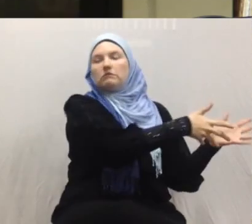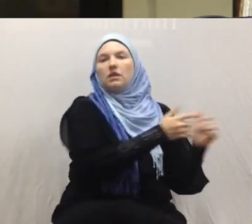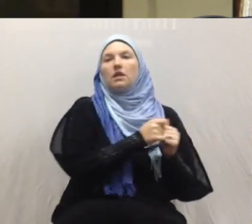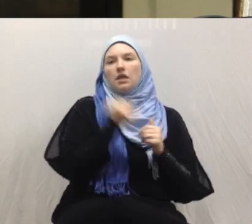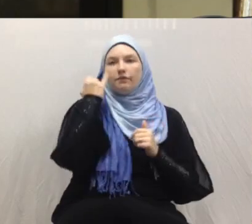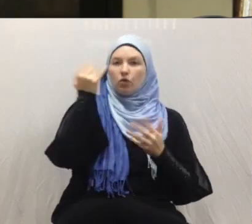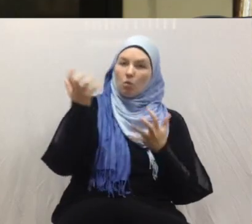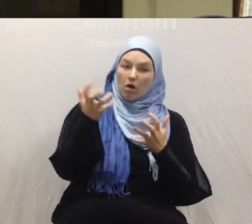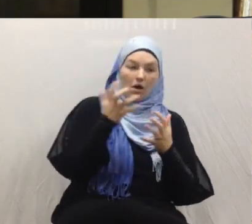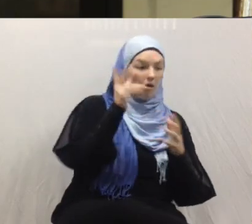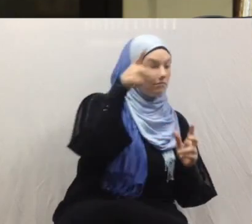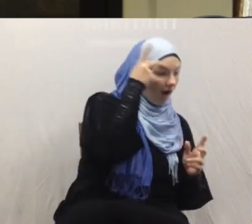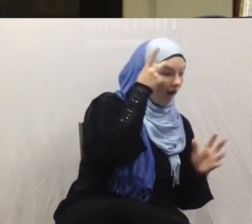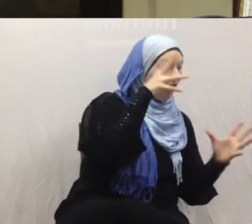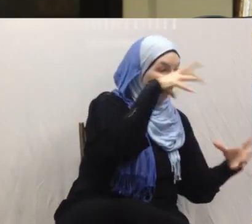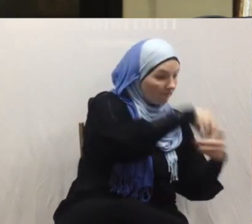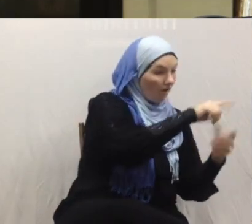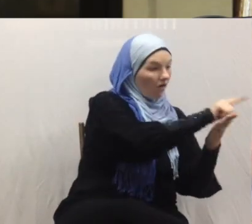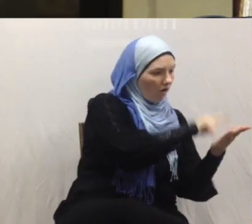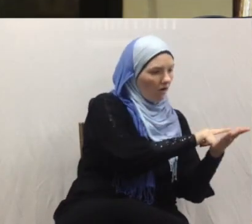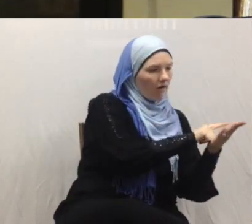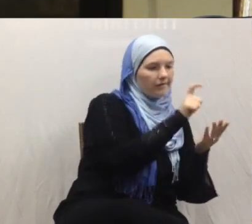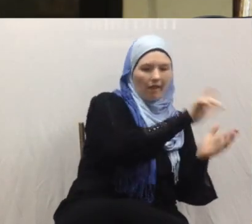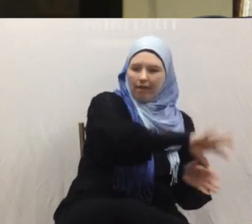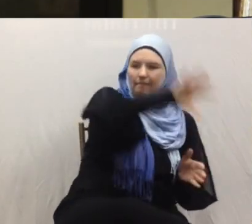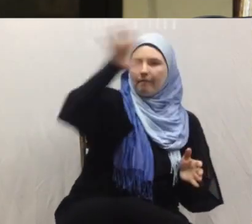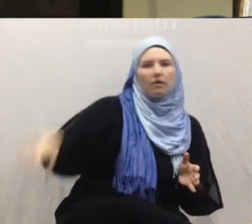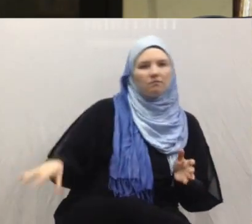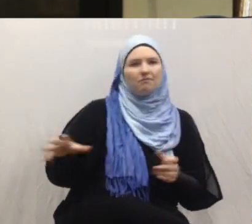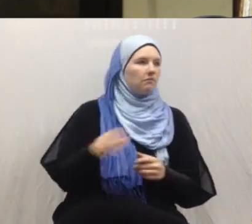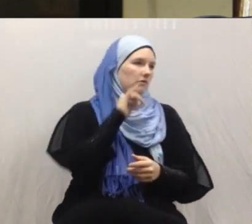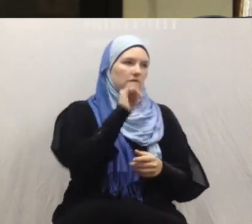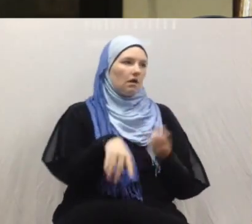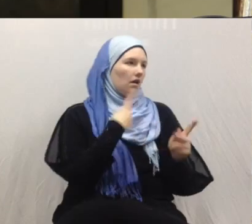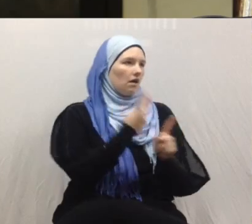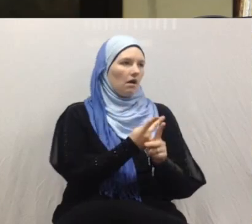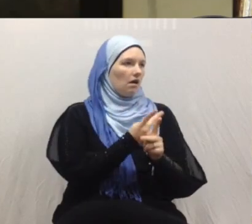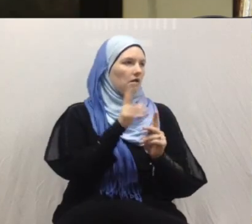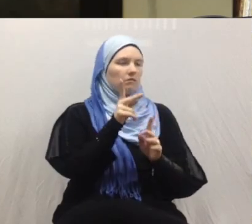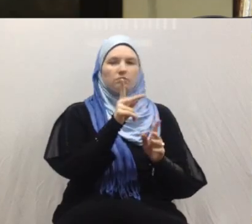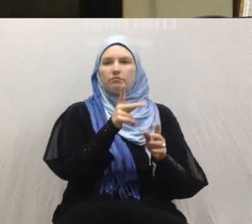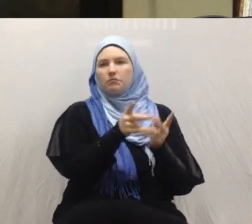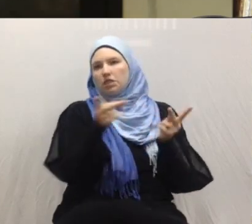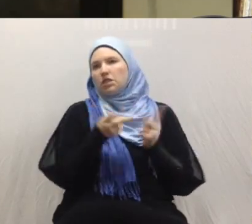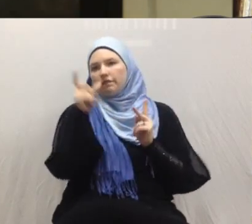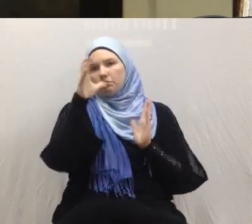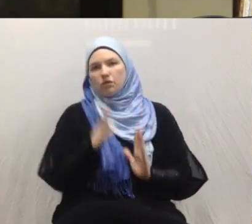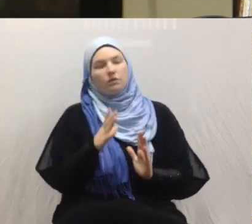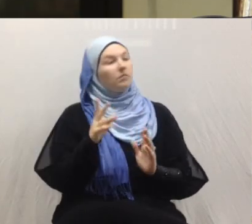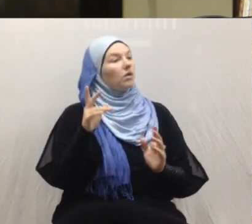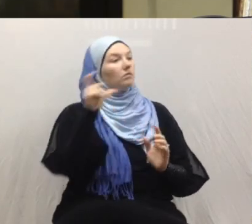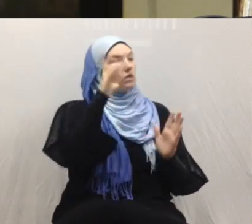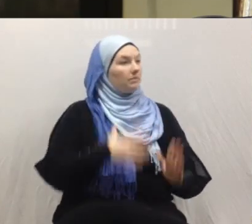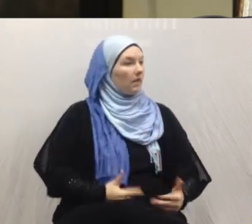want to handle policies, then leave out Islam. That is not the position of the Muslim. The Muslim's life is